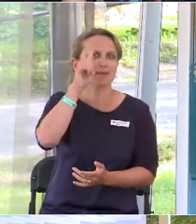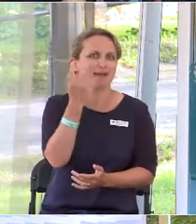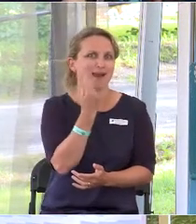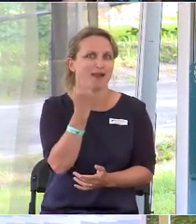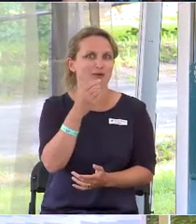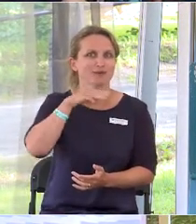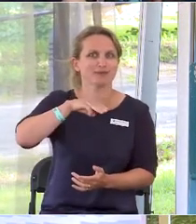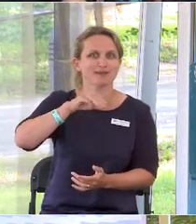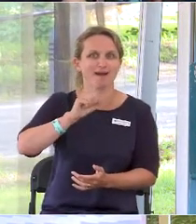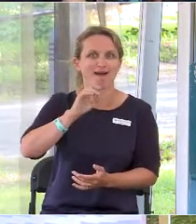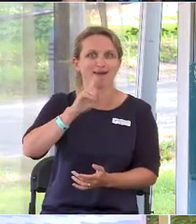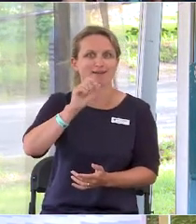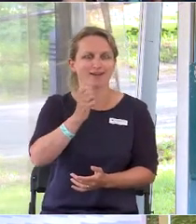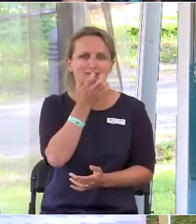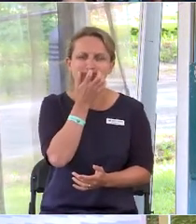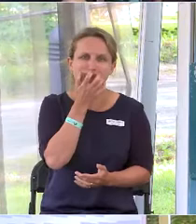do you think?